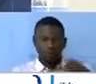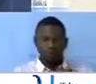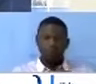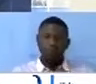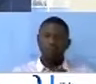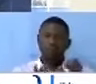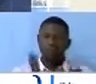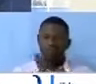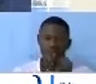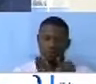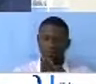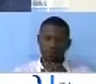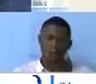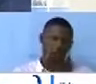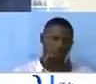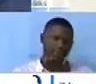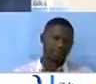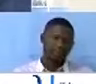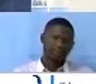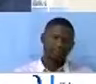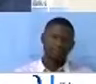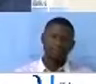botched investigations.